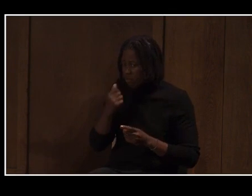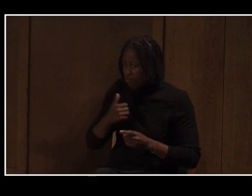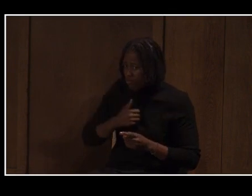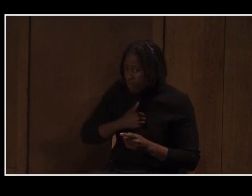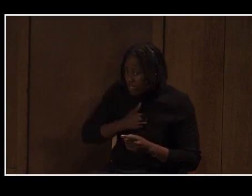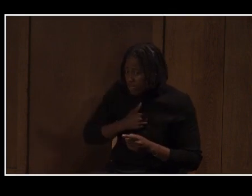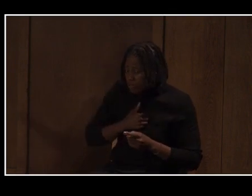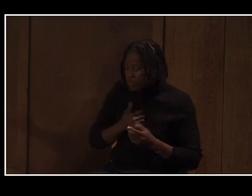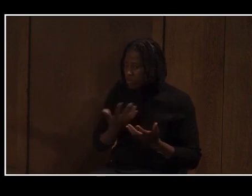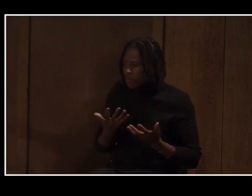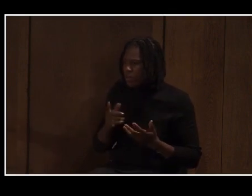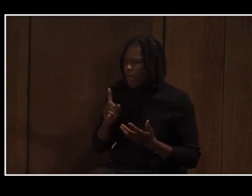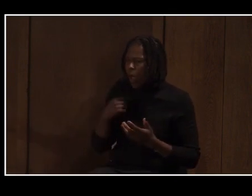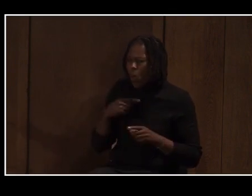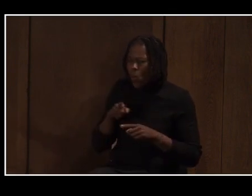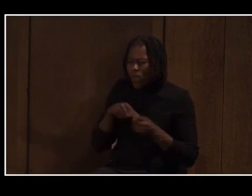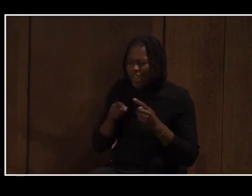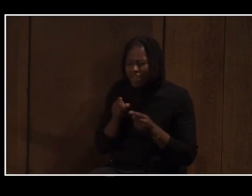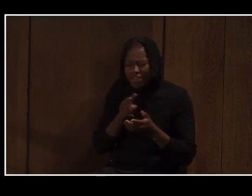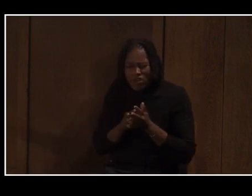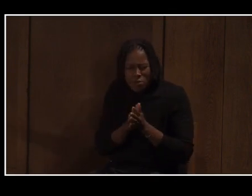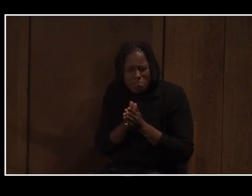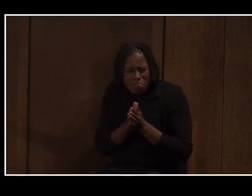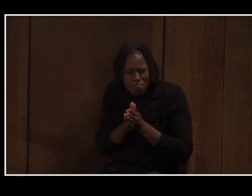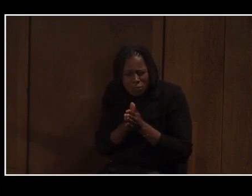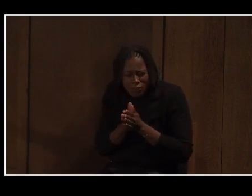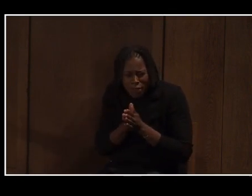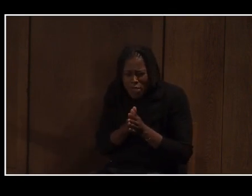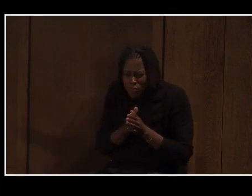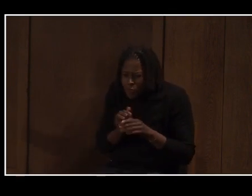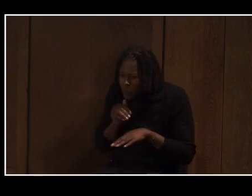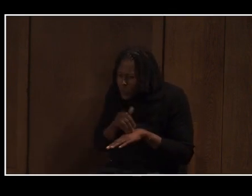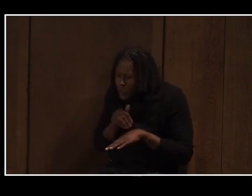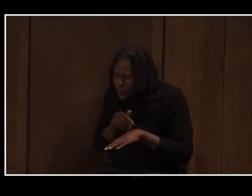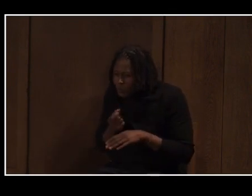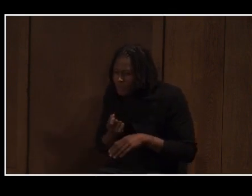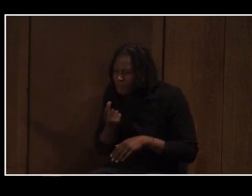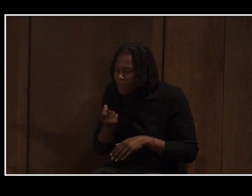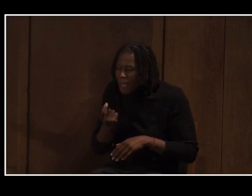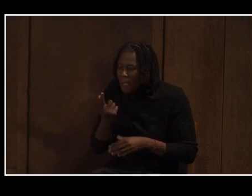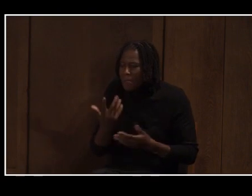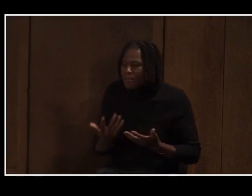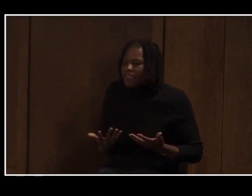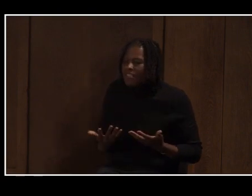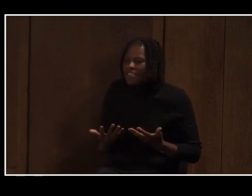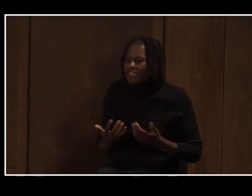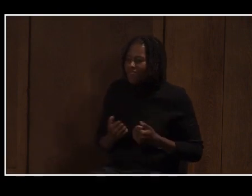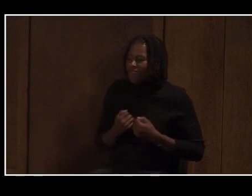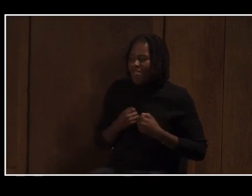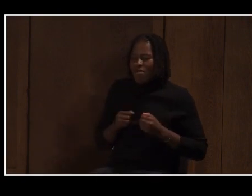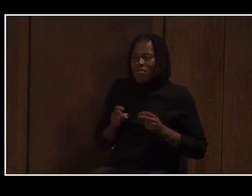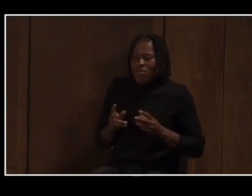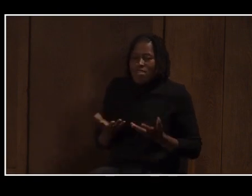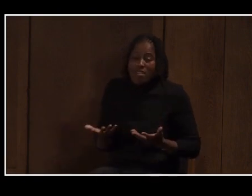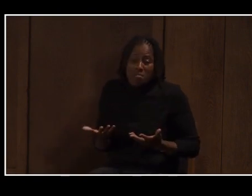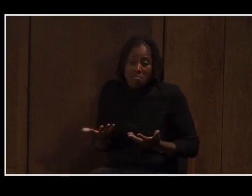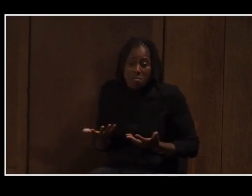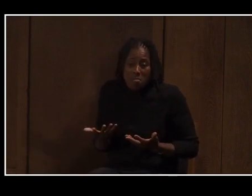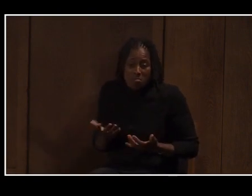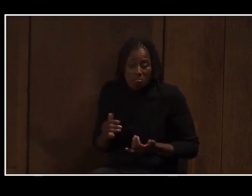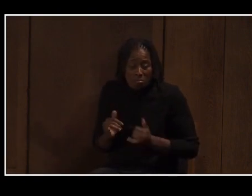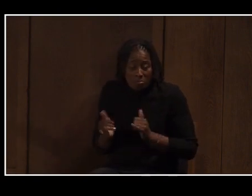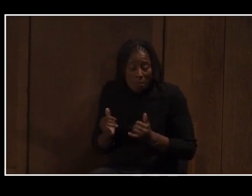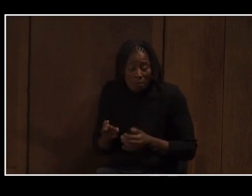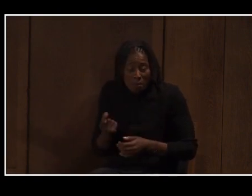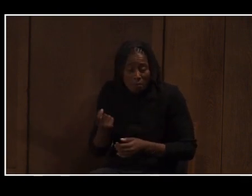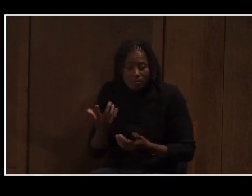are mischievous, because we all like to be mischievous at some times, troublesome, because we all like to be troublesome at some times, but at